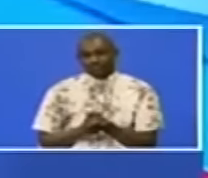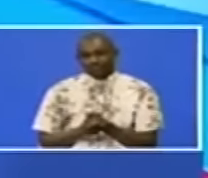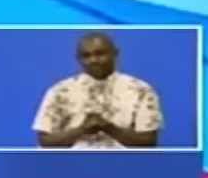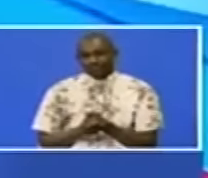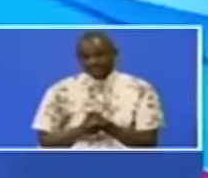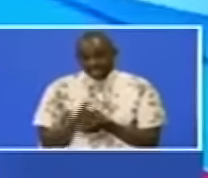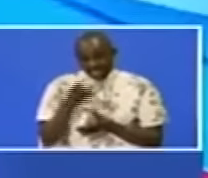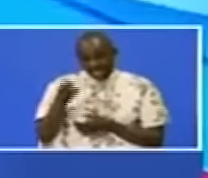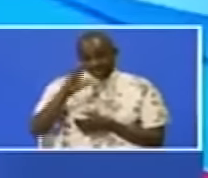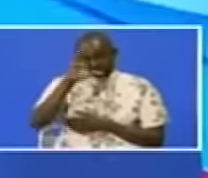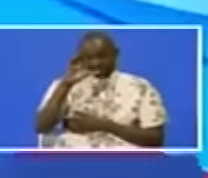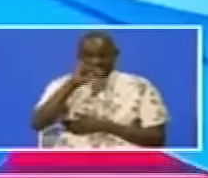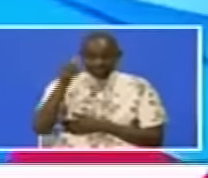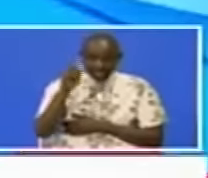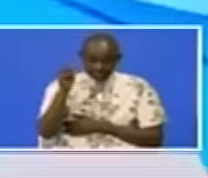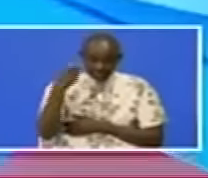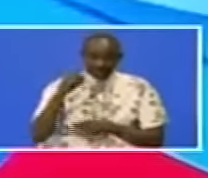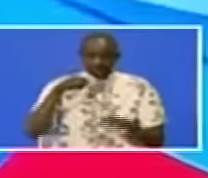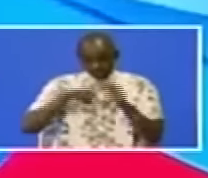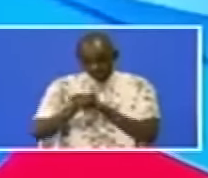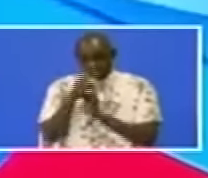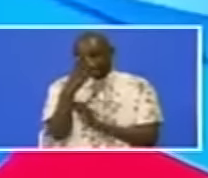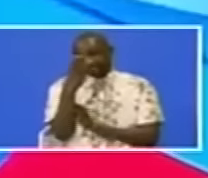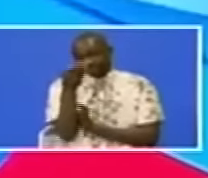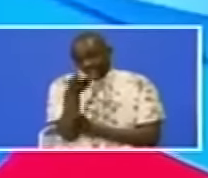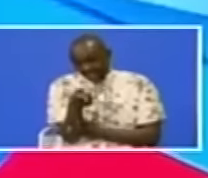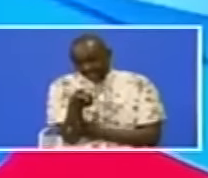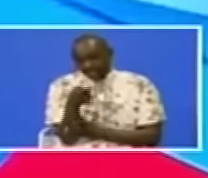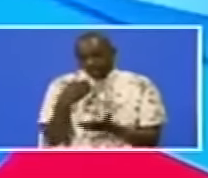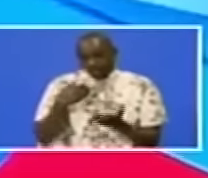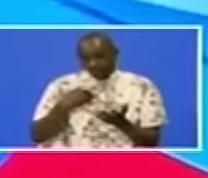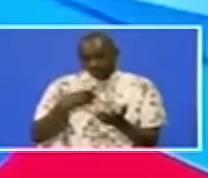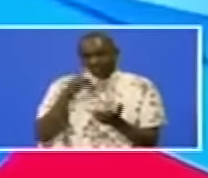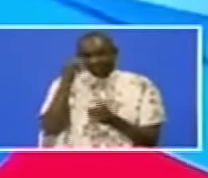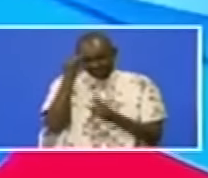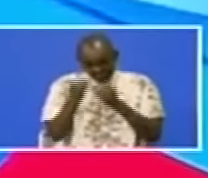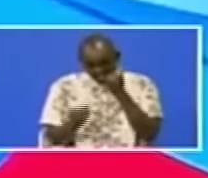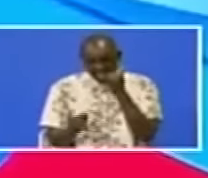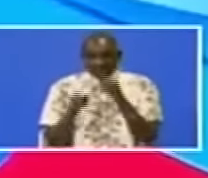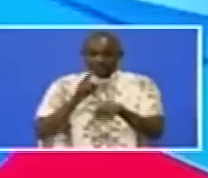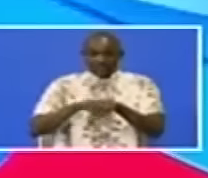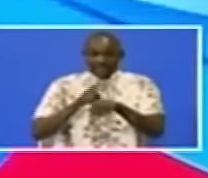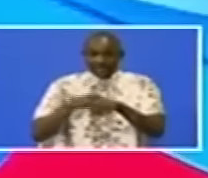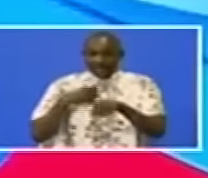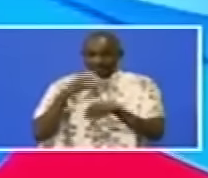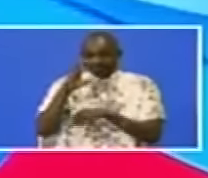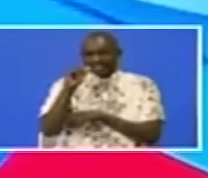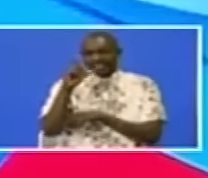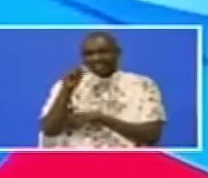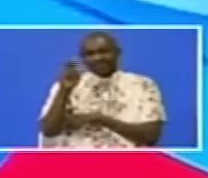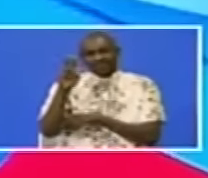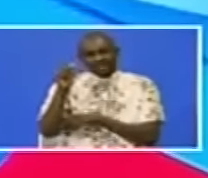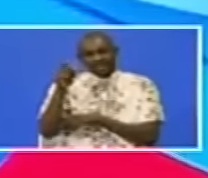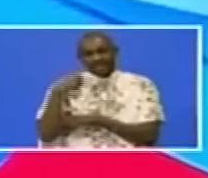LeBron James scored 24 points while sharing a court with Kobe for the final time, leading the Cleveland Cavaliers to